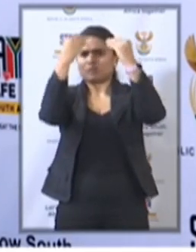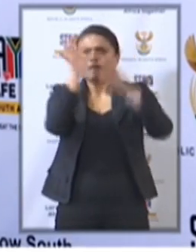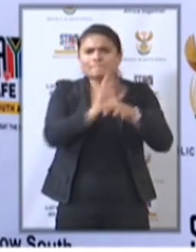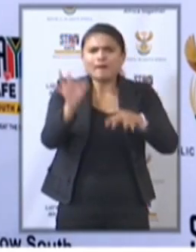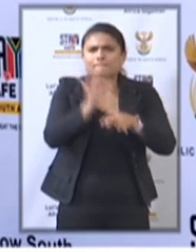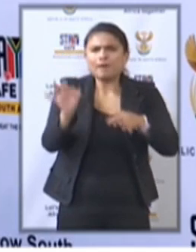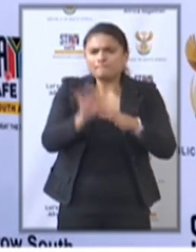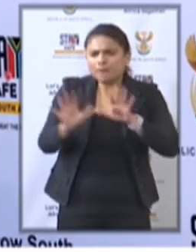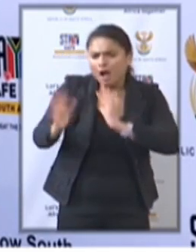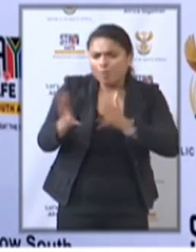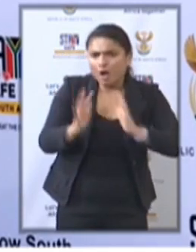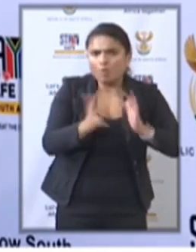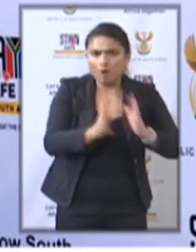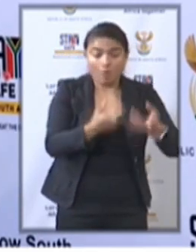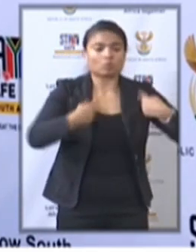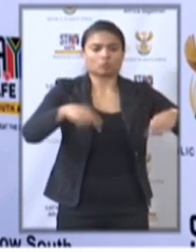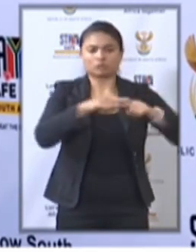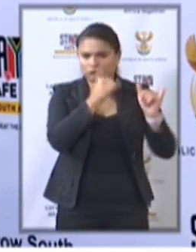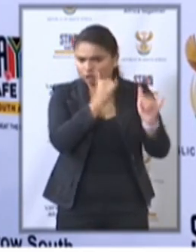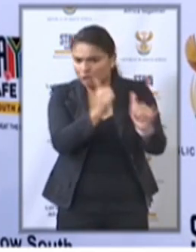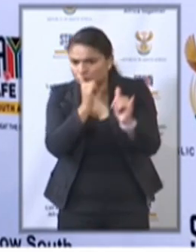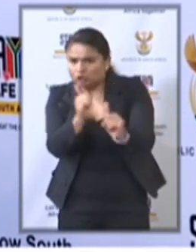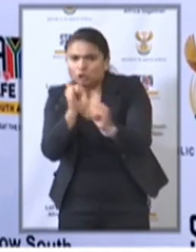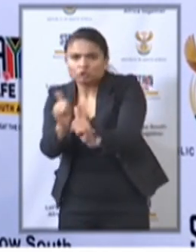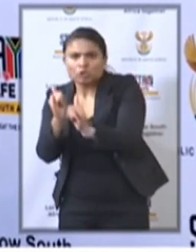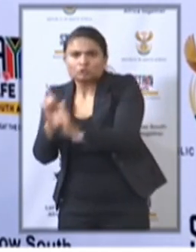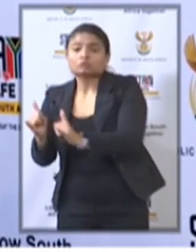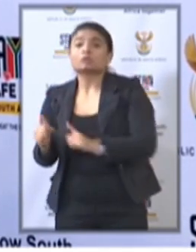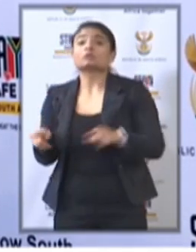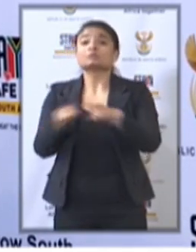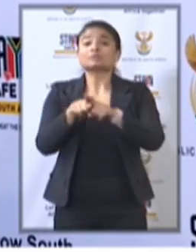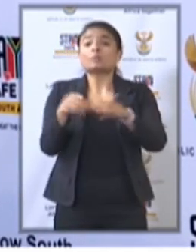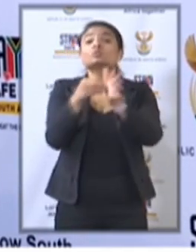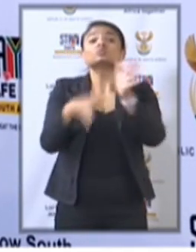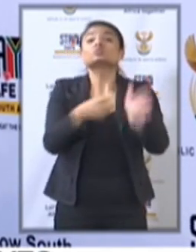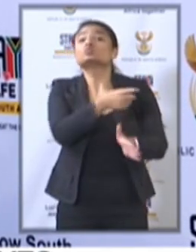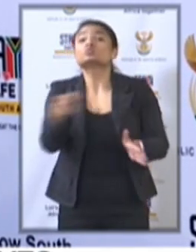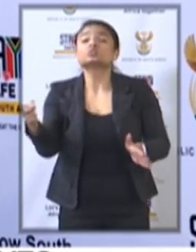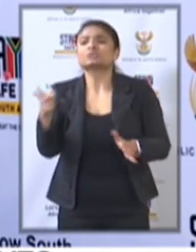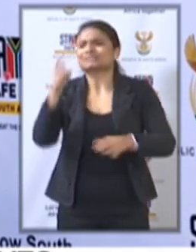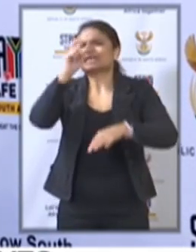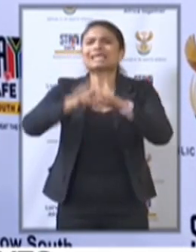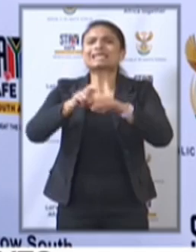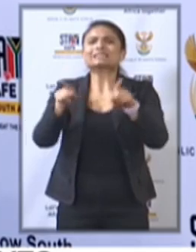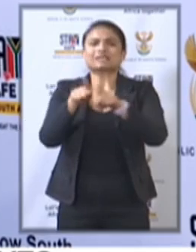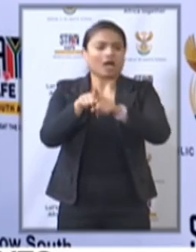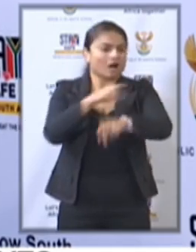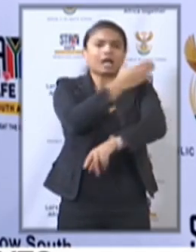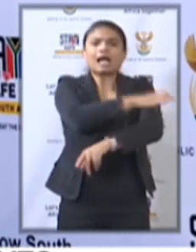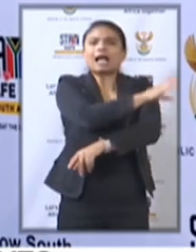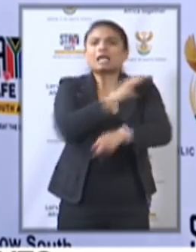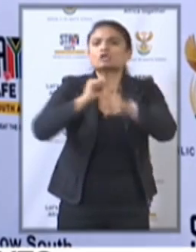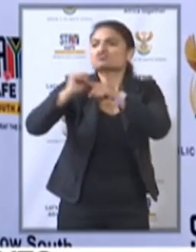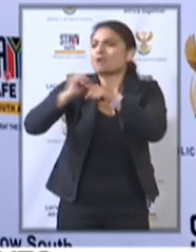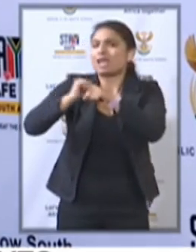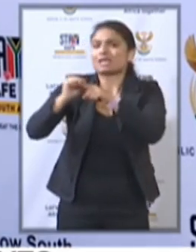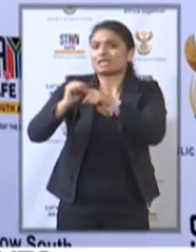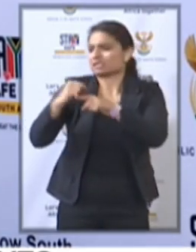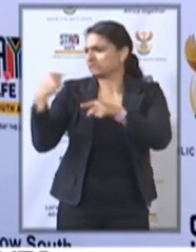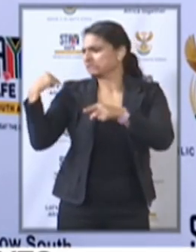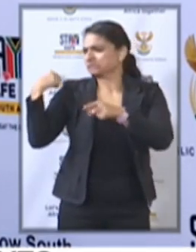Finally, as students requiring clinical training will remember, have already returned to their campuses over the